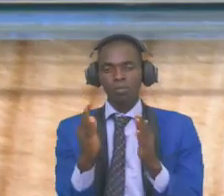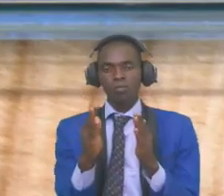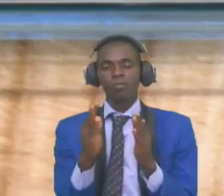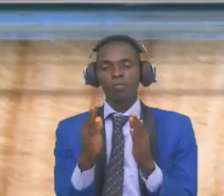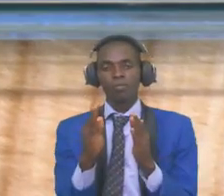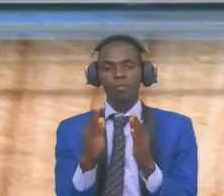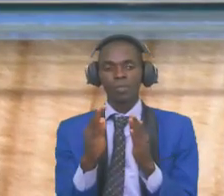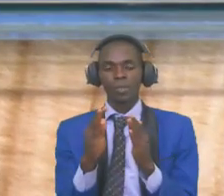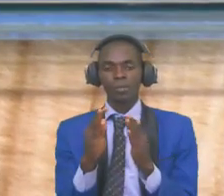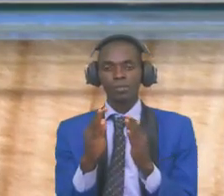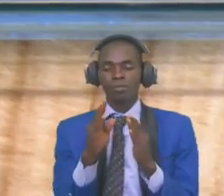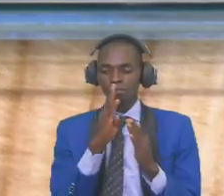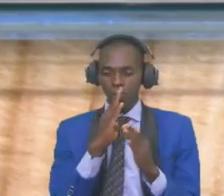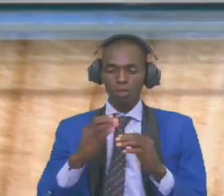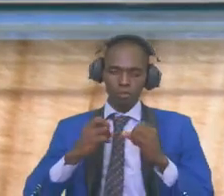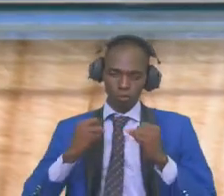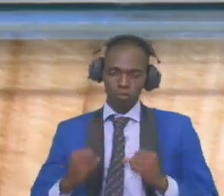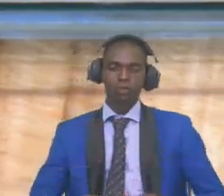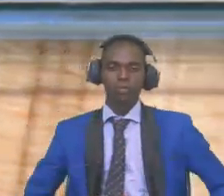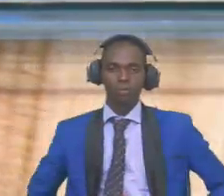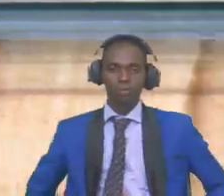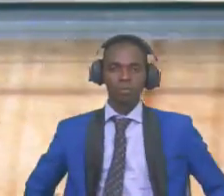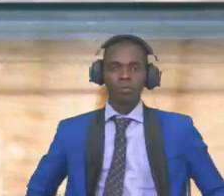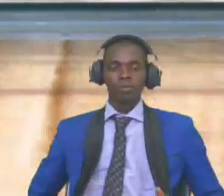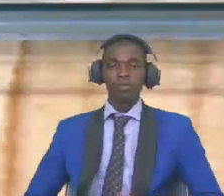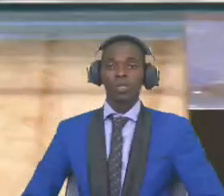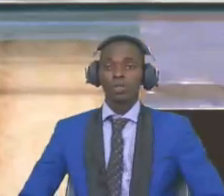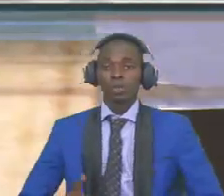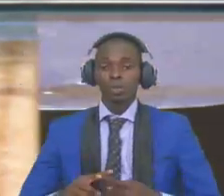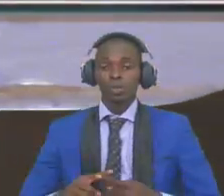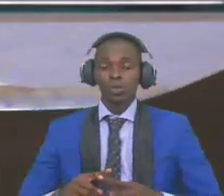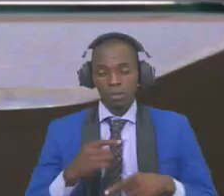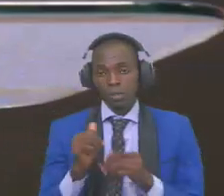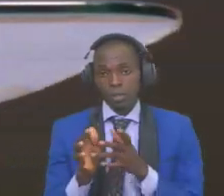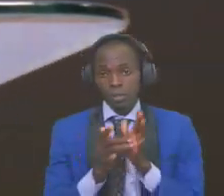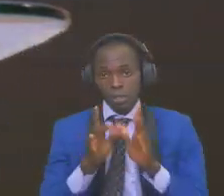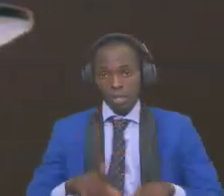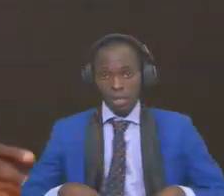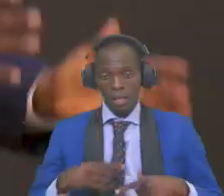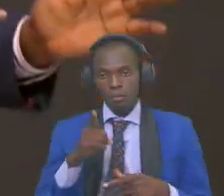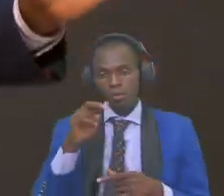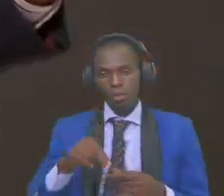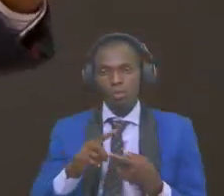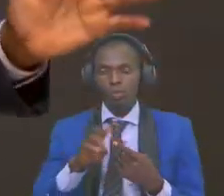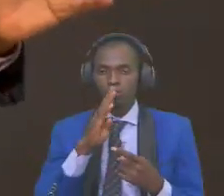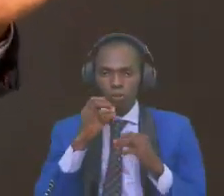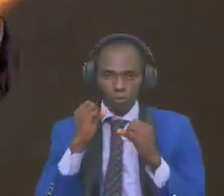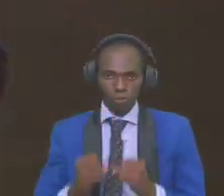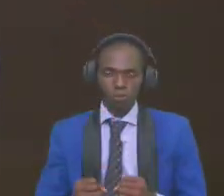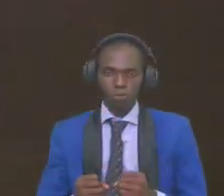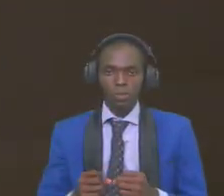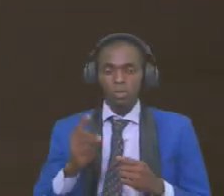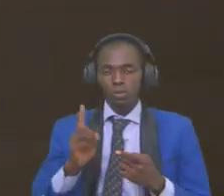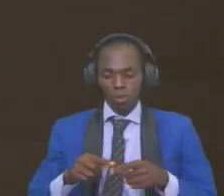men. Be strong to live the Christian life. Be strong and to abide in